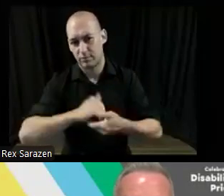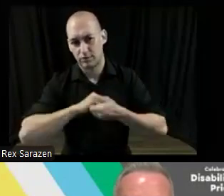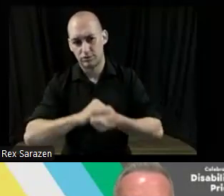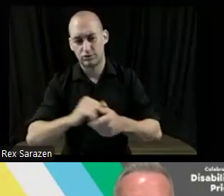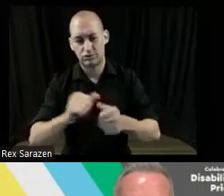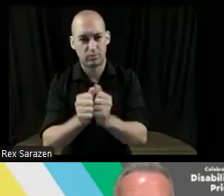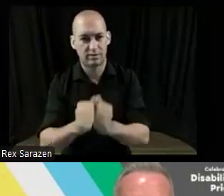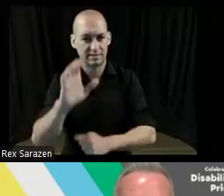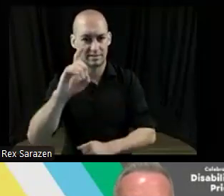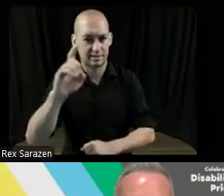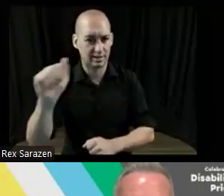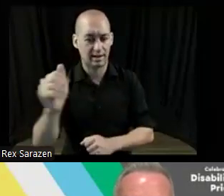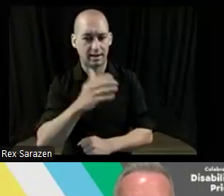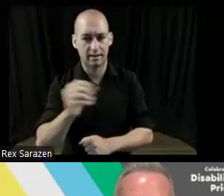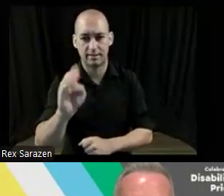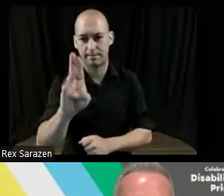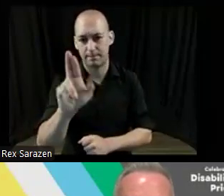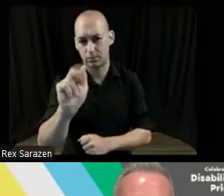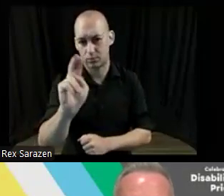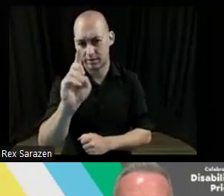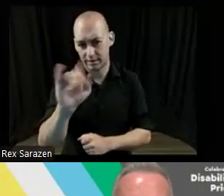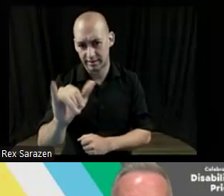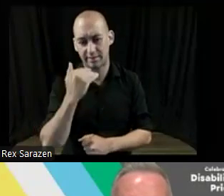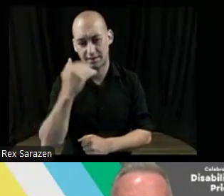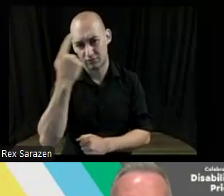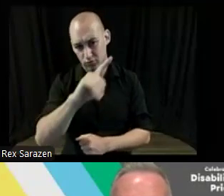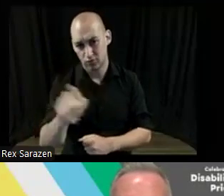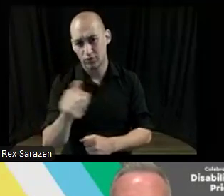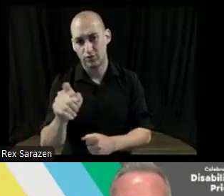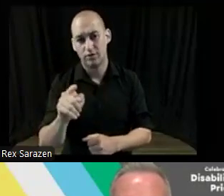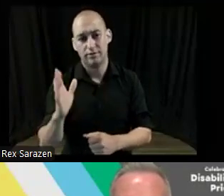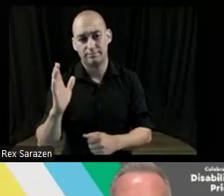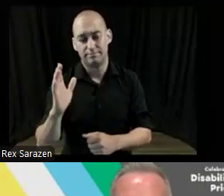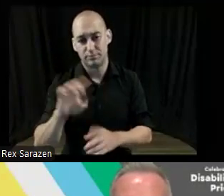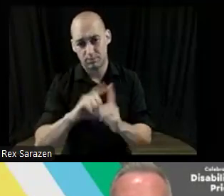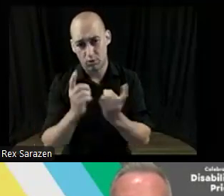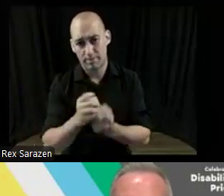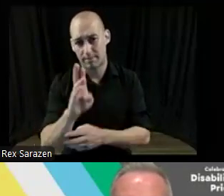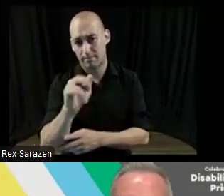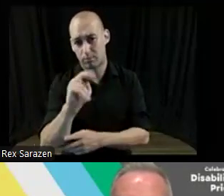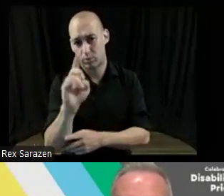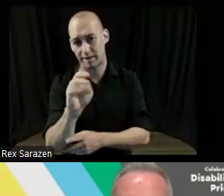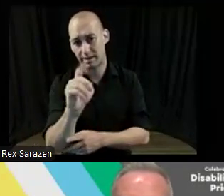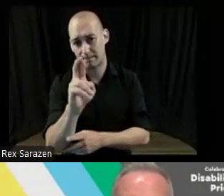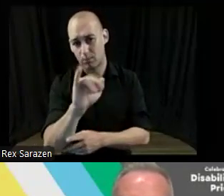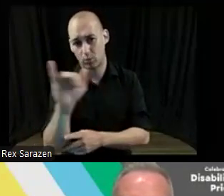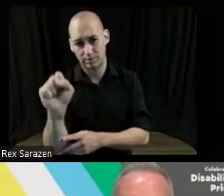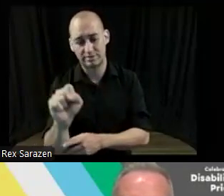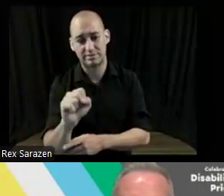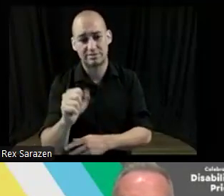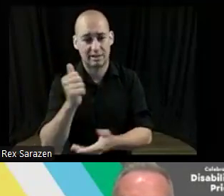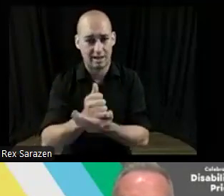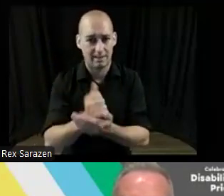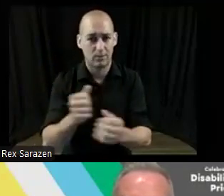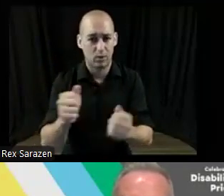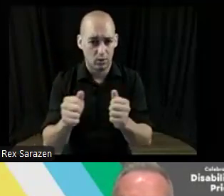And Brandy, thanks to your department and Director DeMorris, because it really helps us on the ground, as I think it